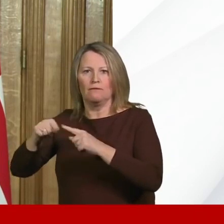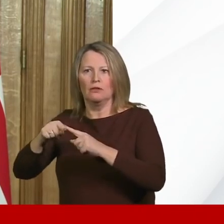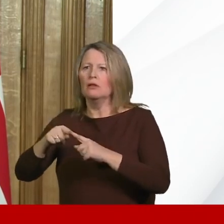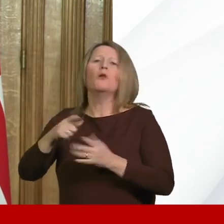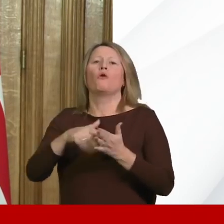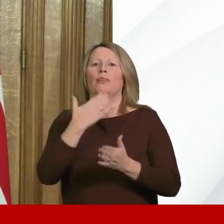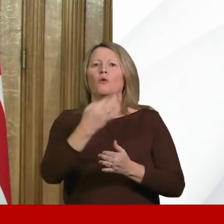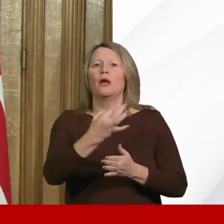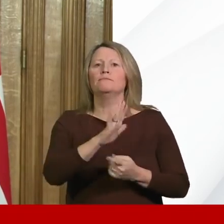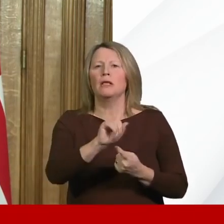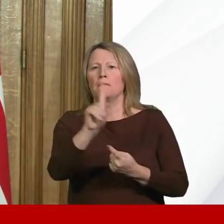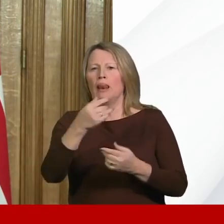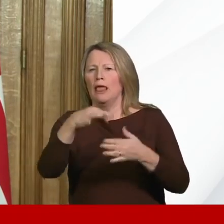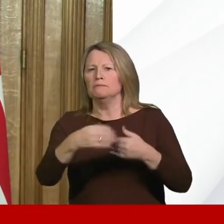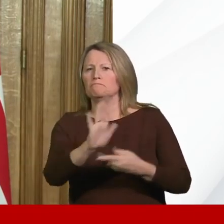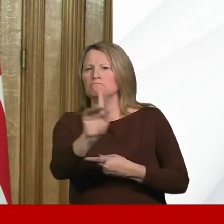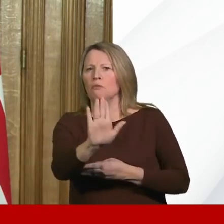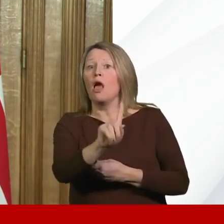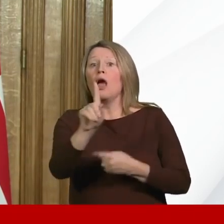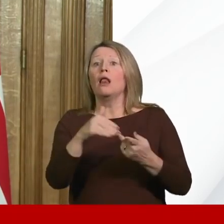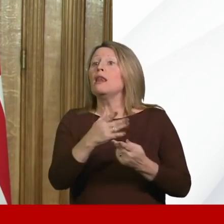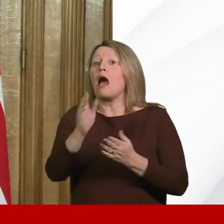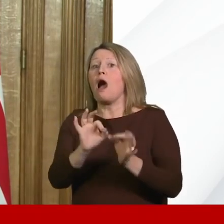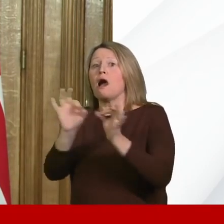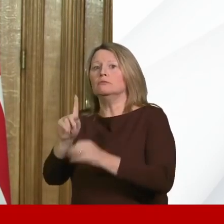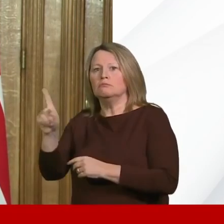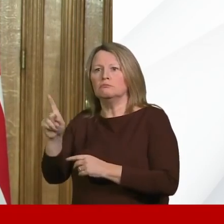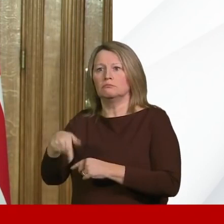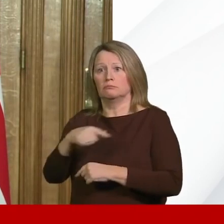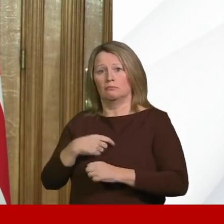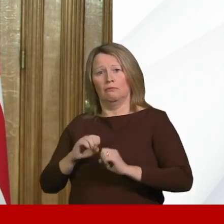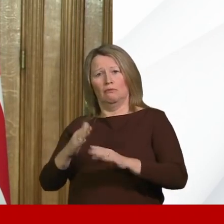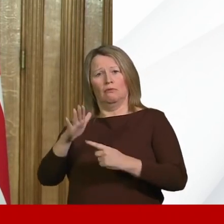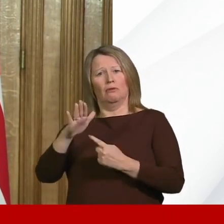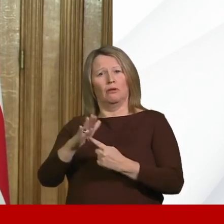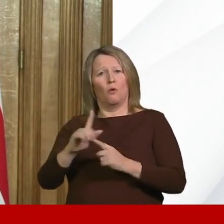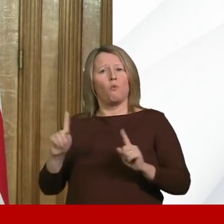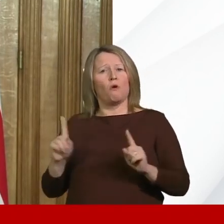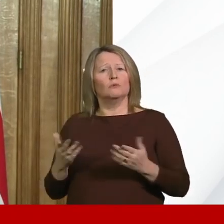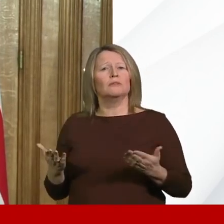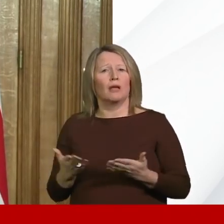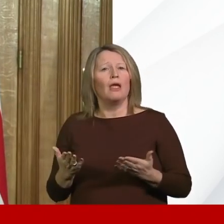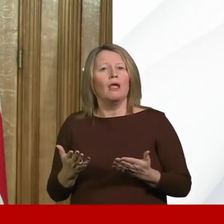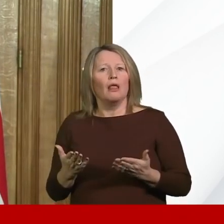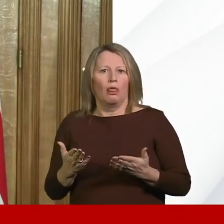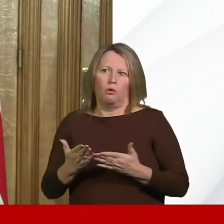on that upwards trajectory of the virus by taking that step for epidemiological